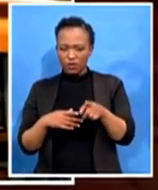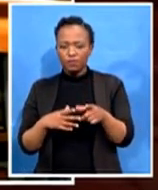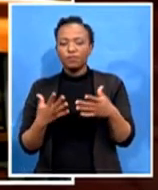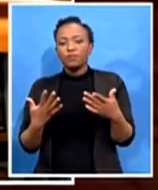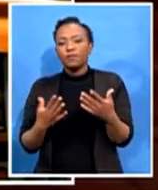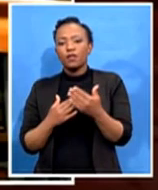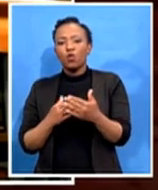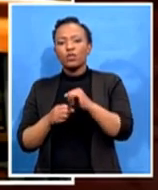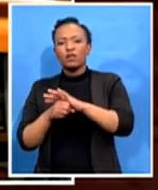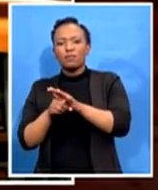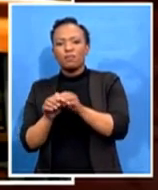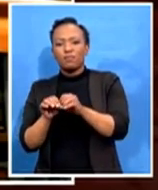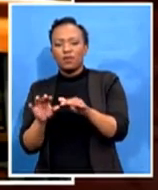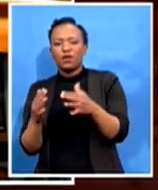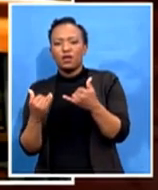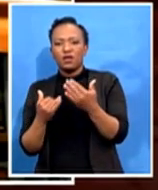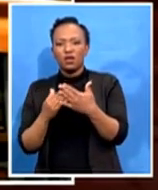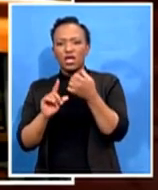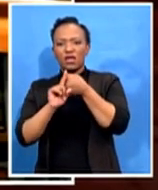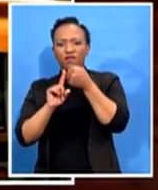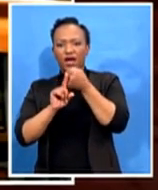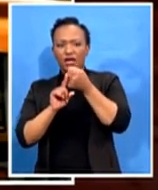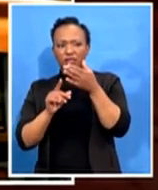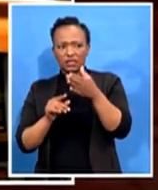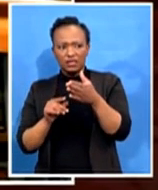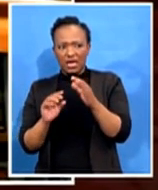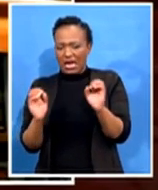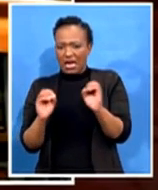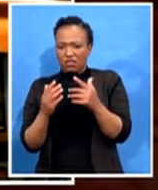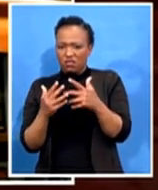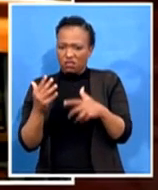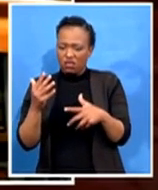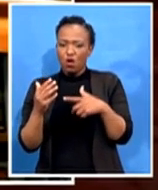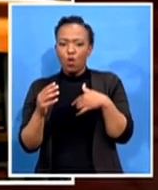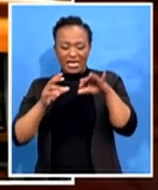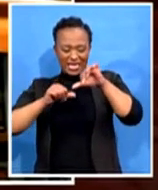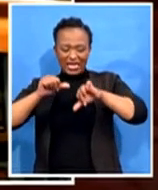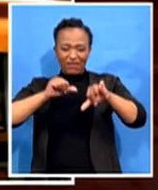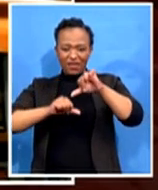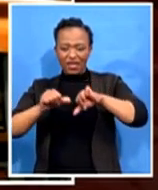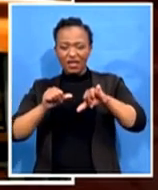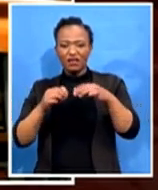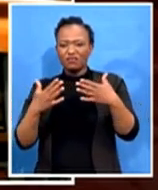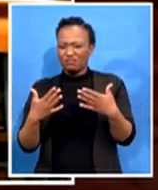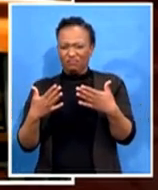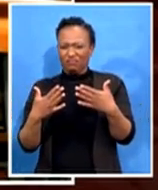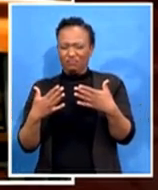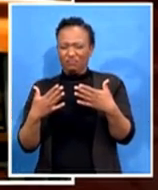swipe at the president. I think the entire scientific committee, they must confirm that they don't have